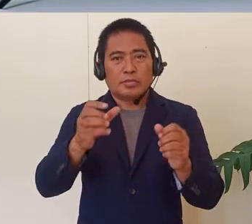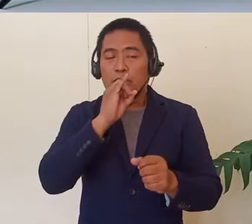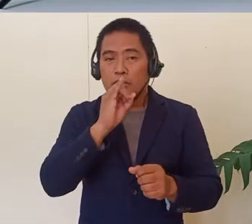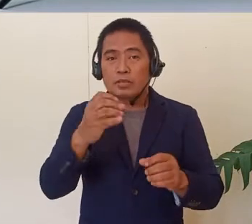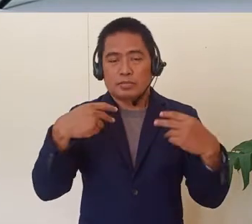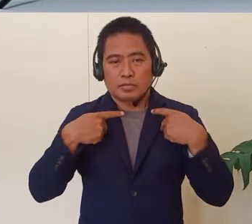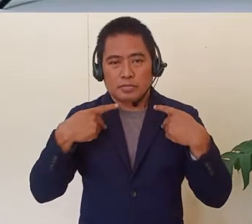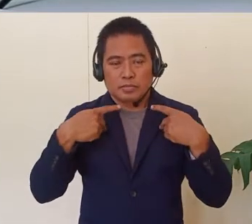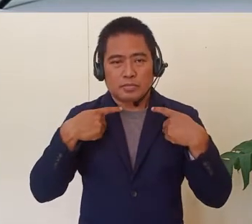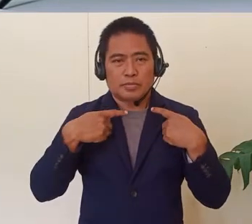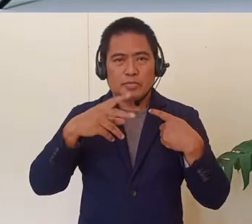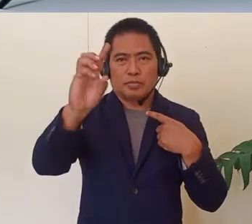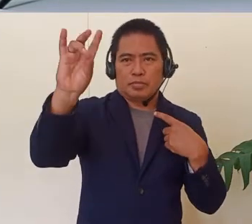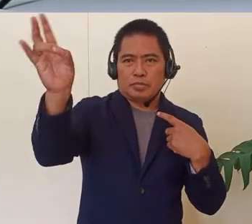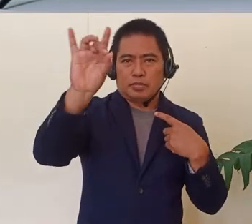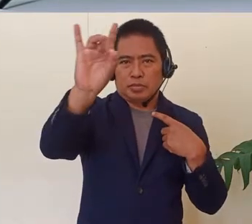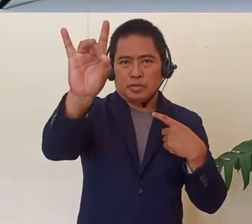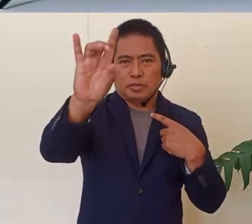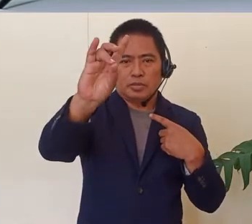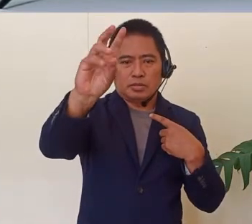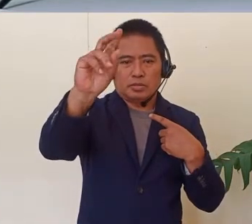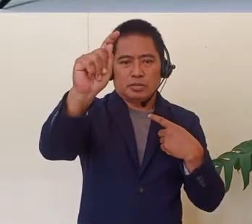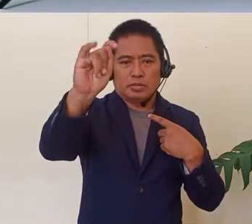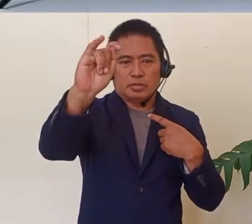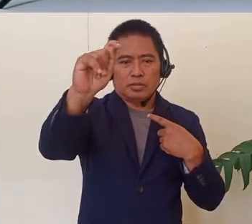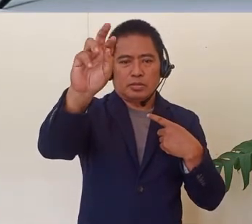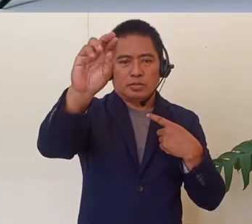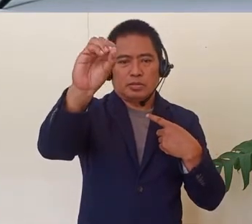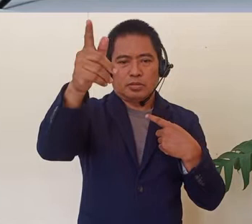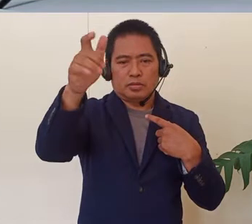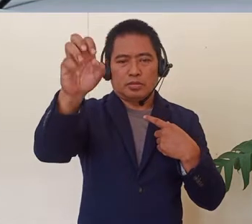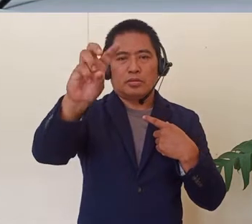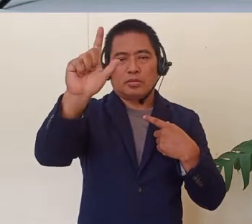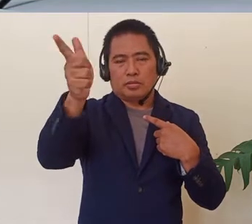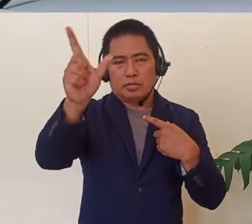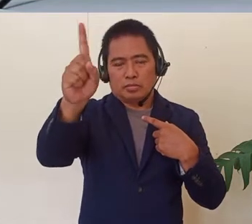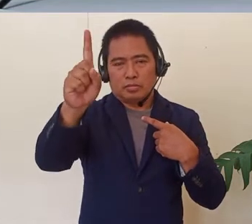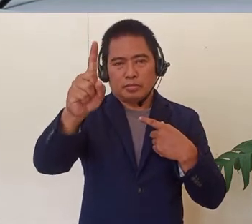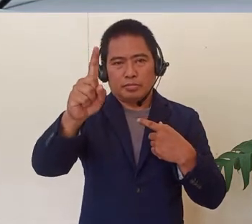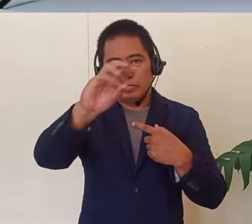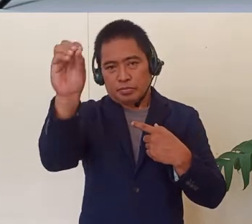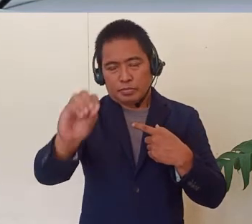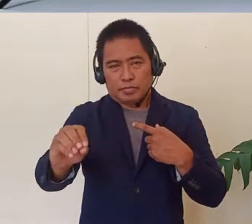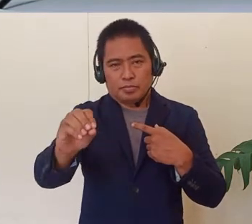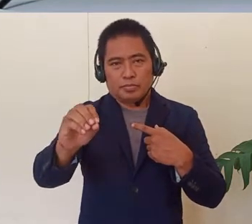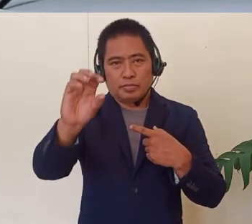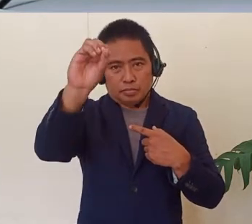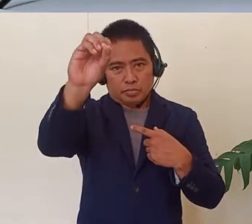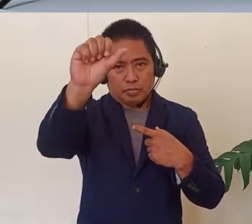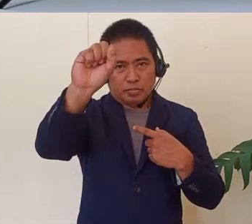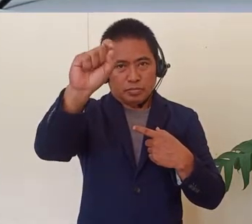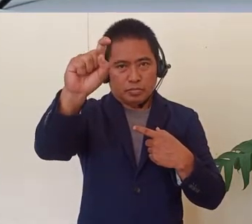21% oxygen. The lesser the amount of percentage is the oxygen